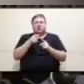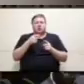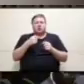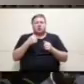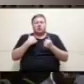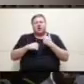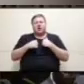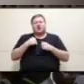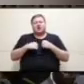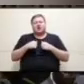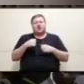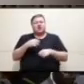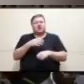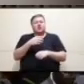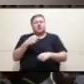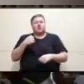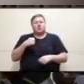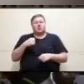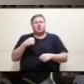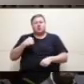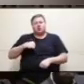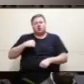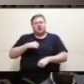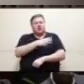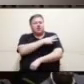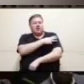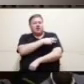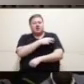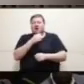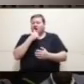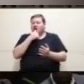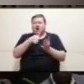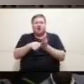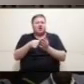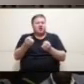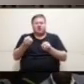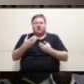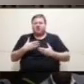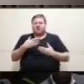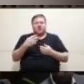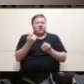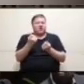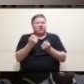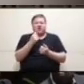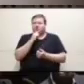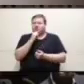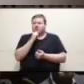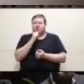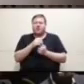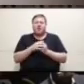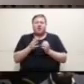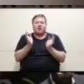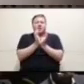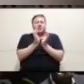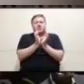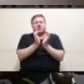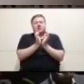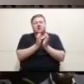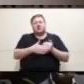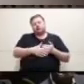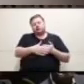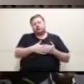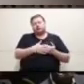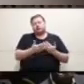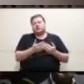municipal manager. And that particular letter was never submitted to finance, and then we had a meeting at some point with